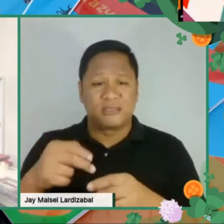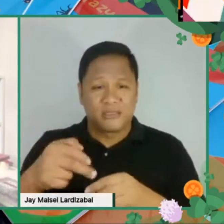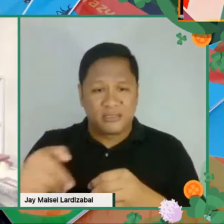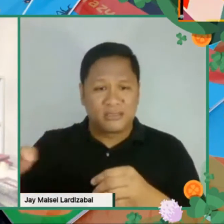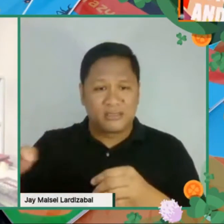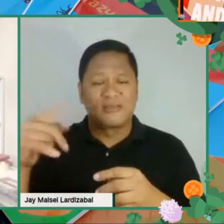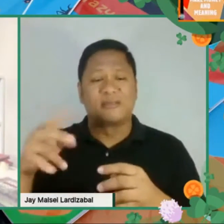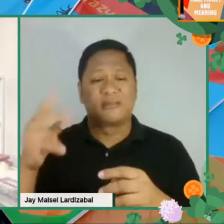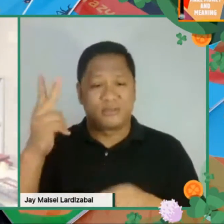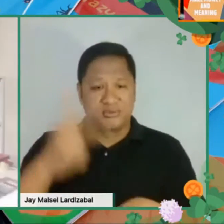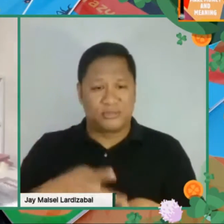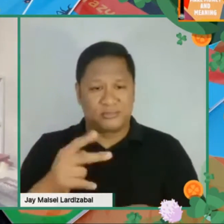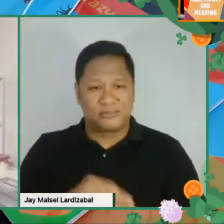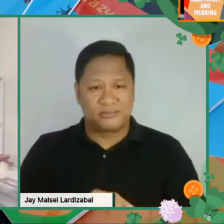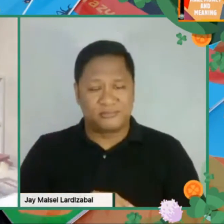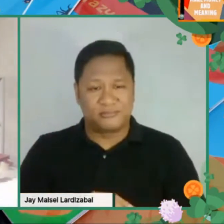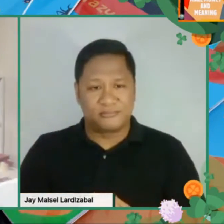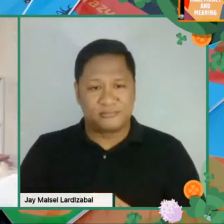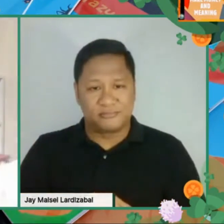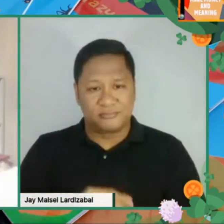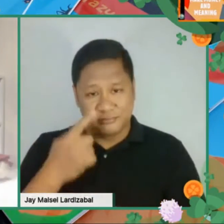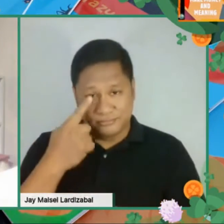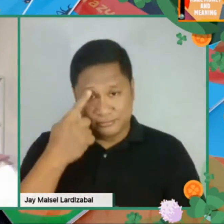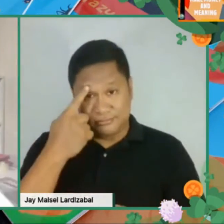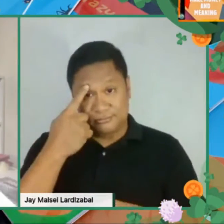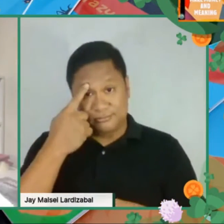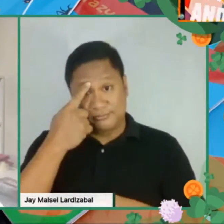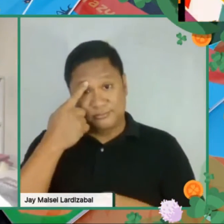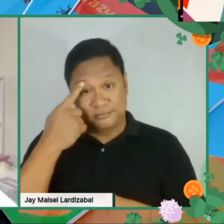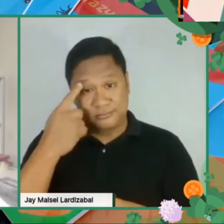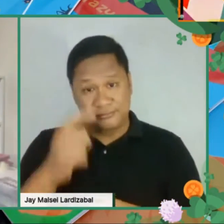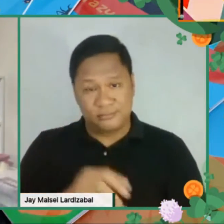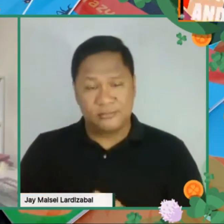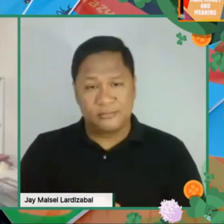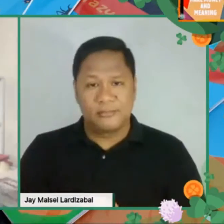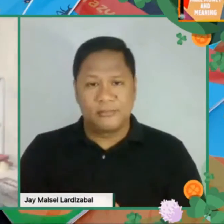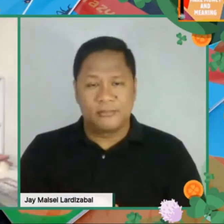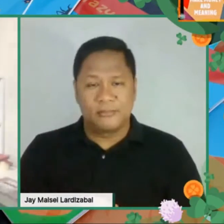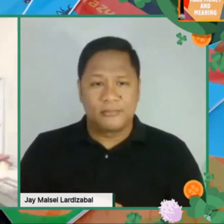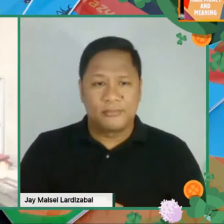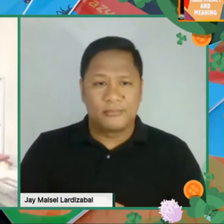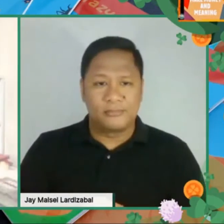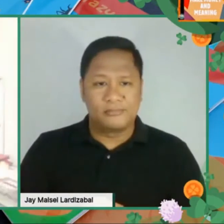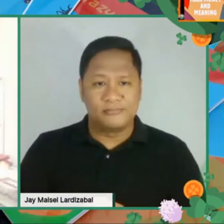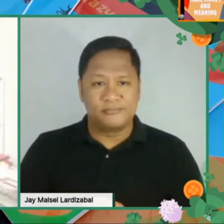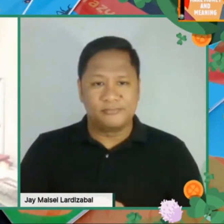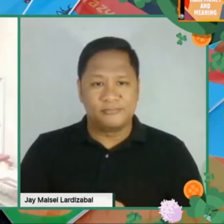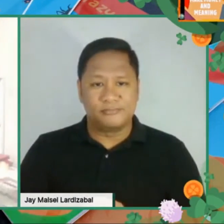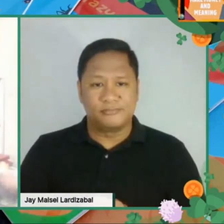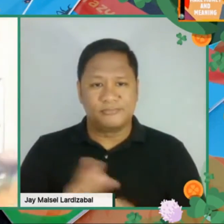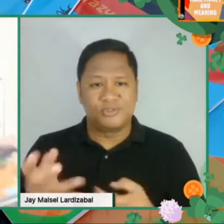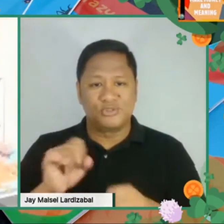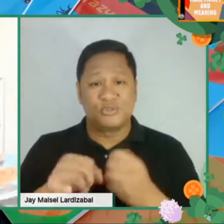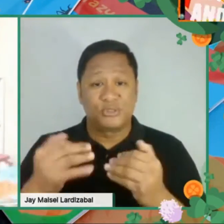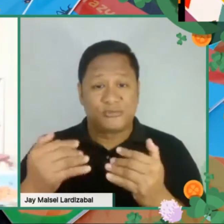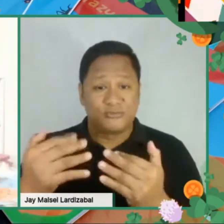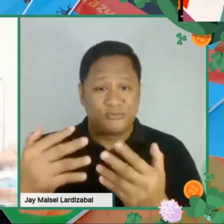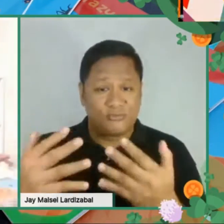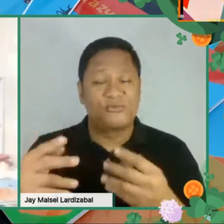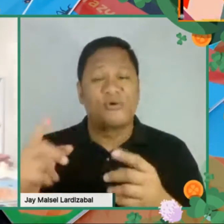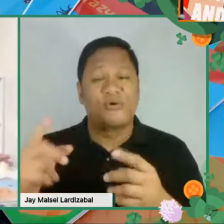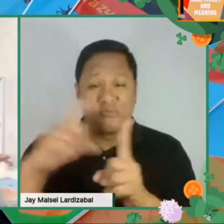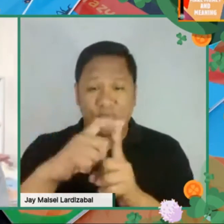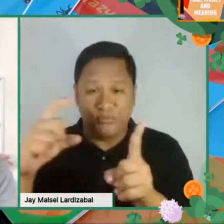double. Yeah. So, Yun. like, yeah. So, yung flow of words niya is